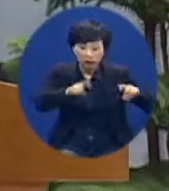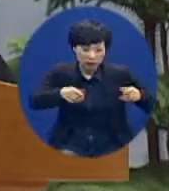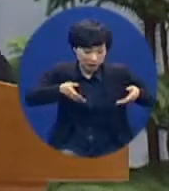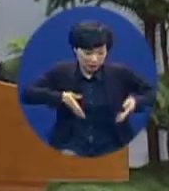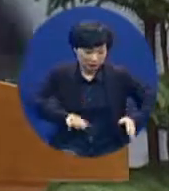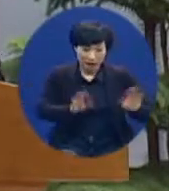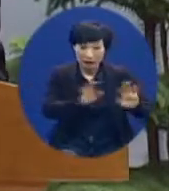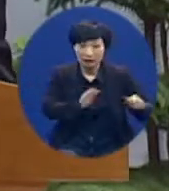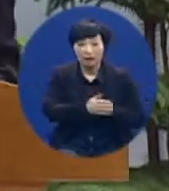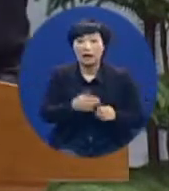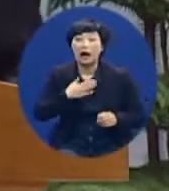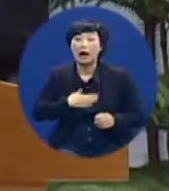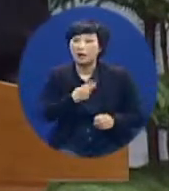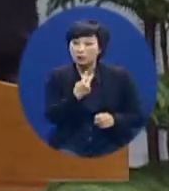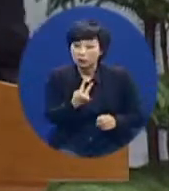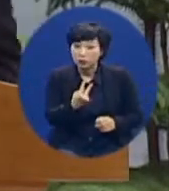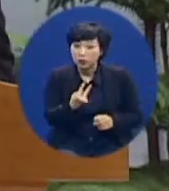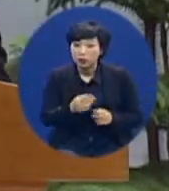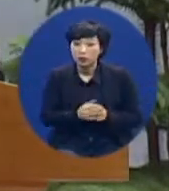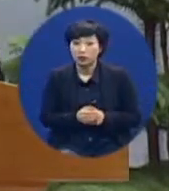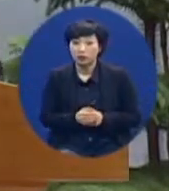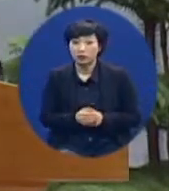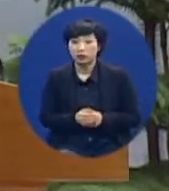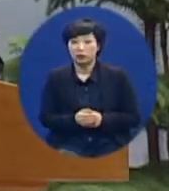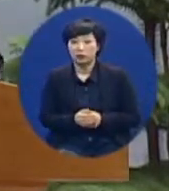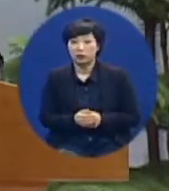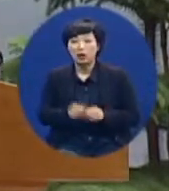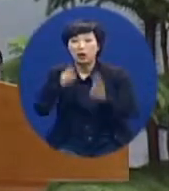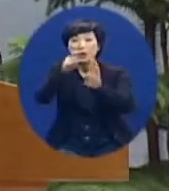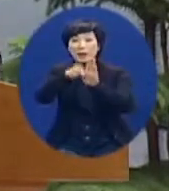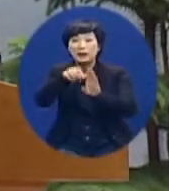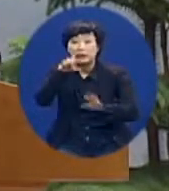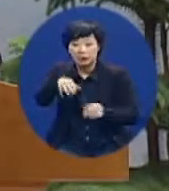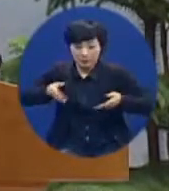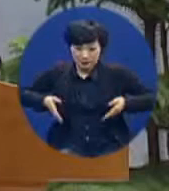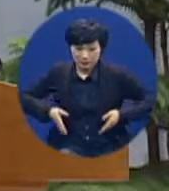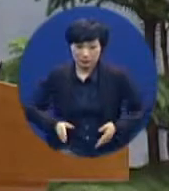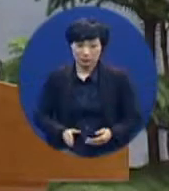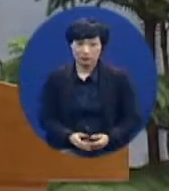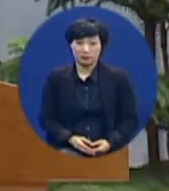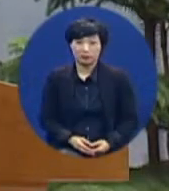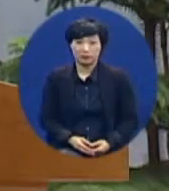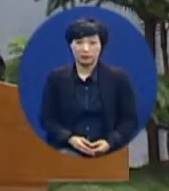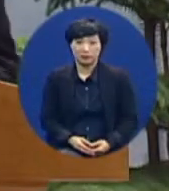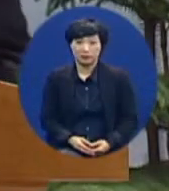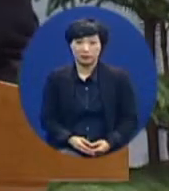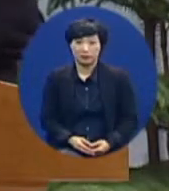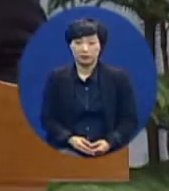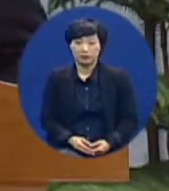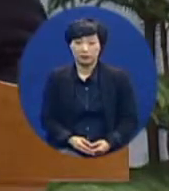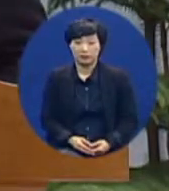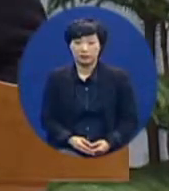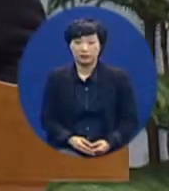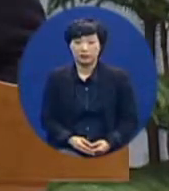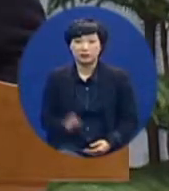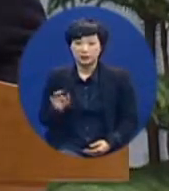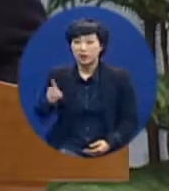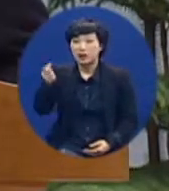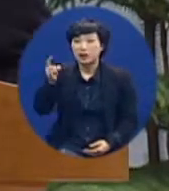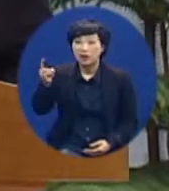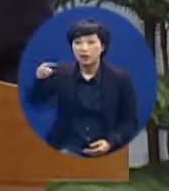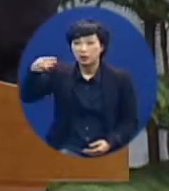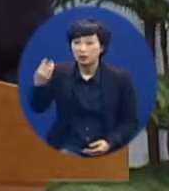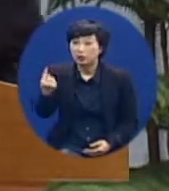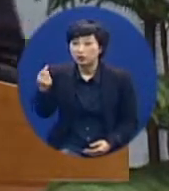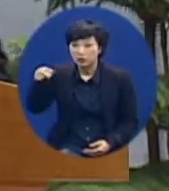purpose. He escaped to Egypt because Herod, was going to kill him. And then